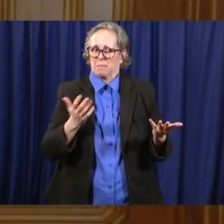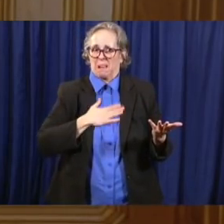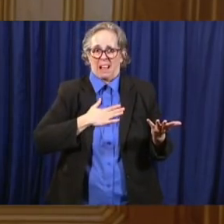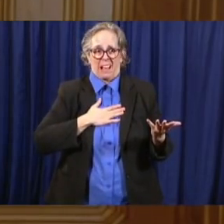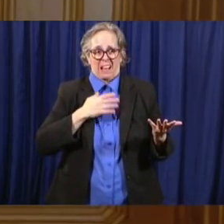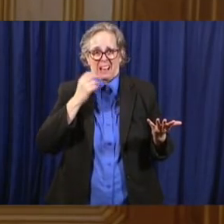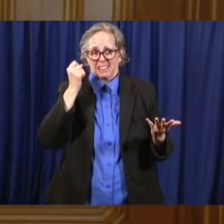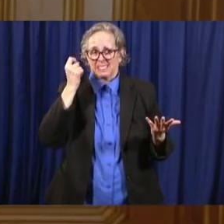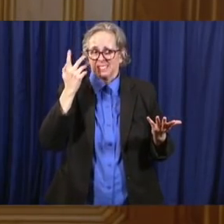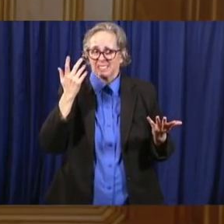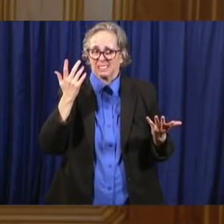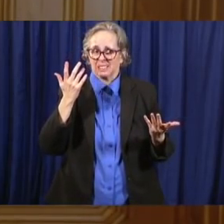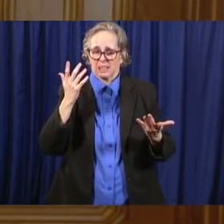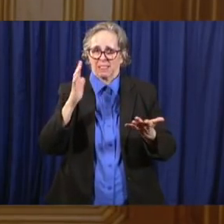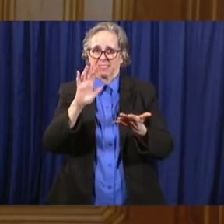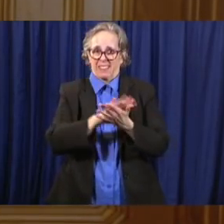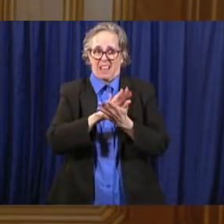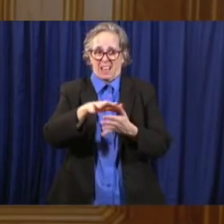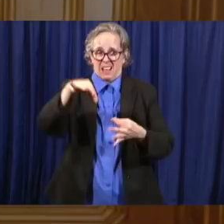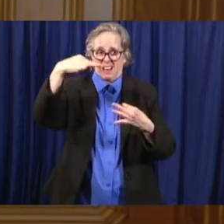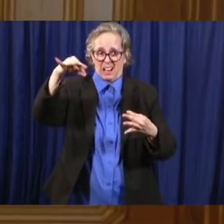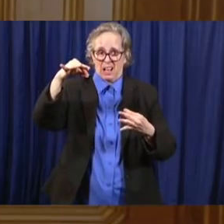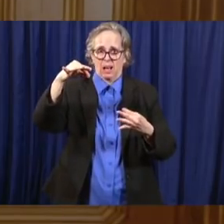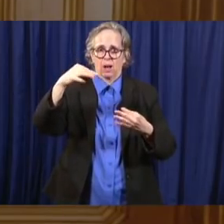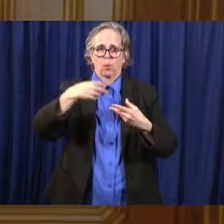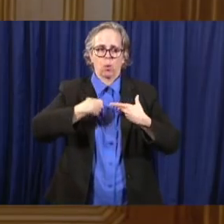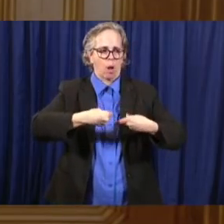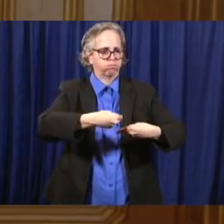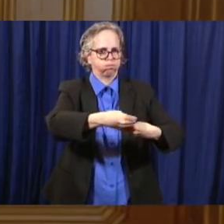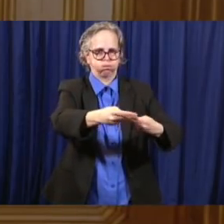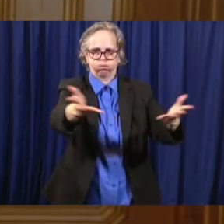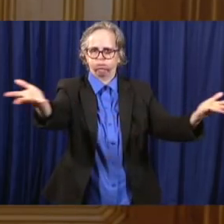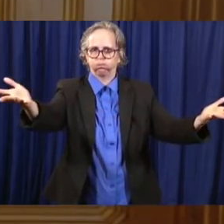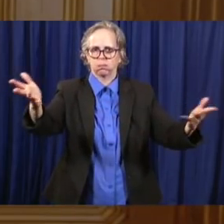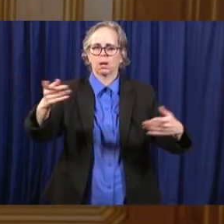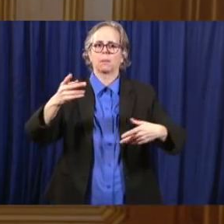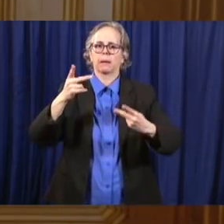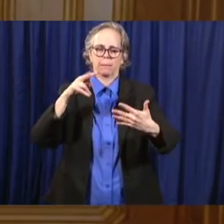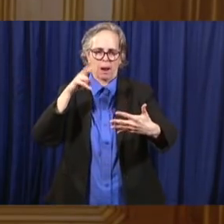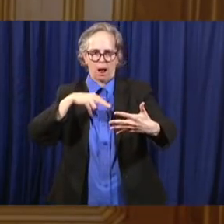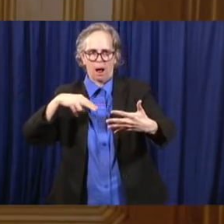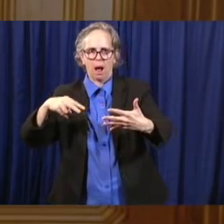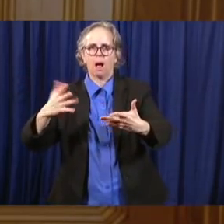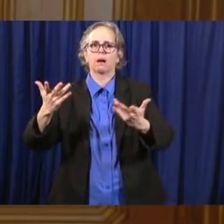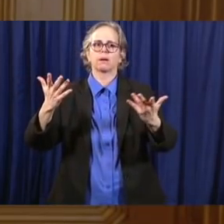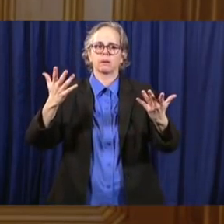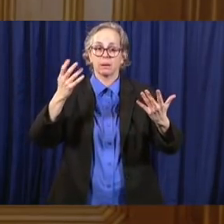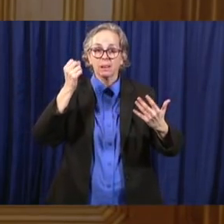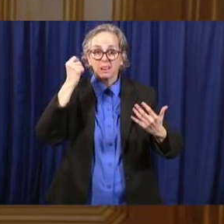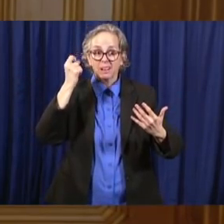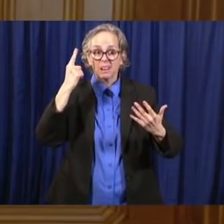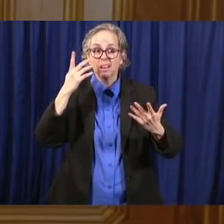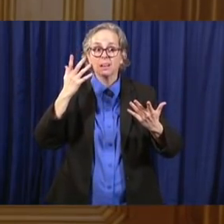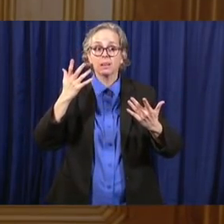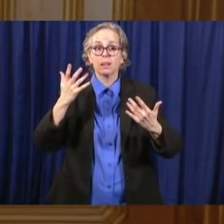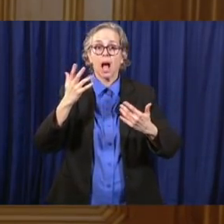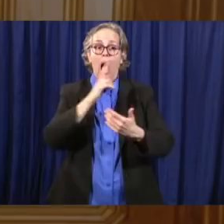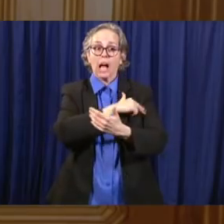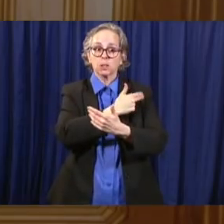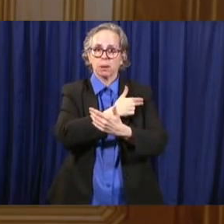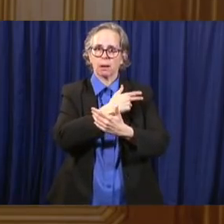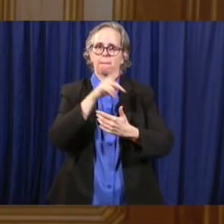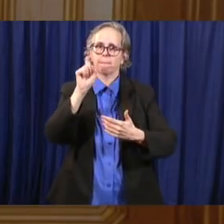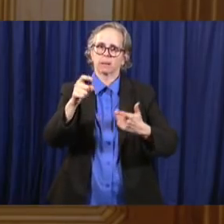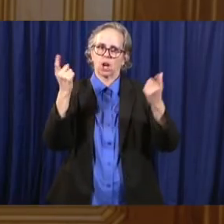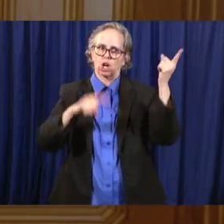circulated. My understanding was the goal to have the hospitals all agree to that. Is